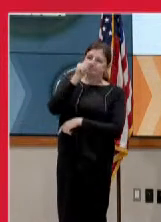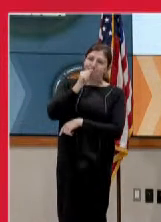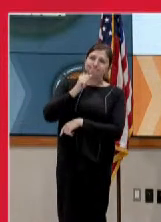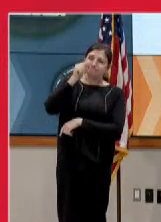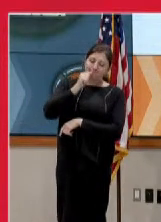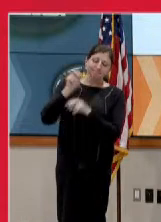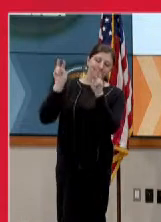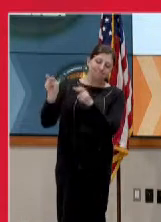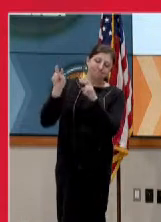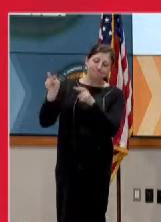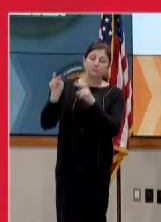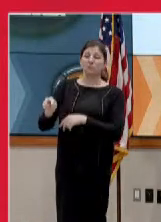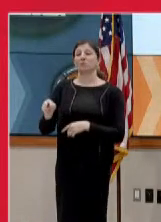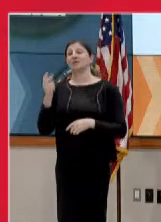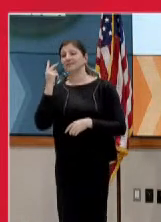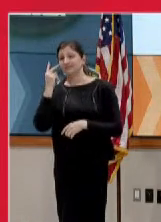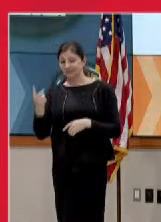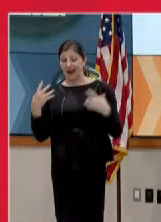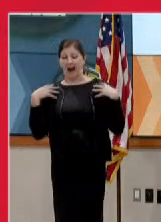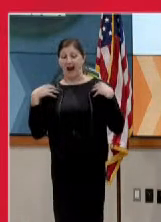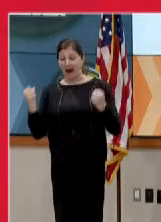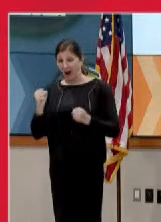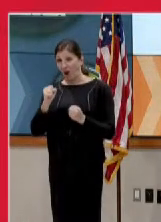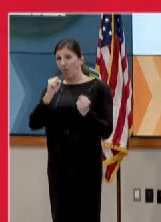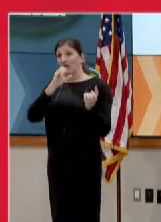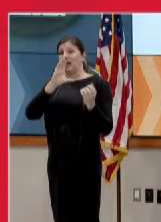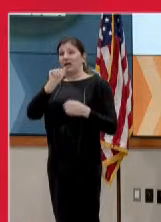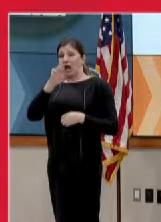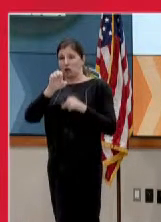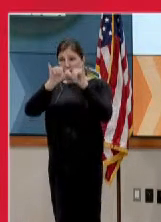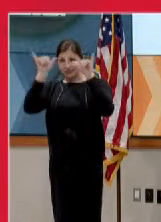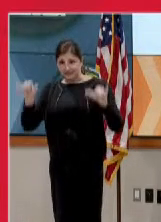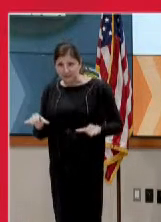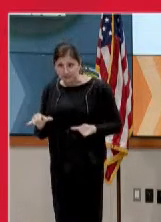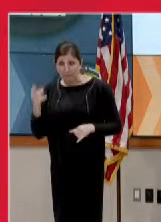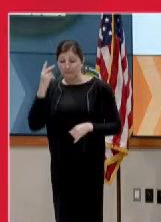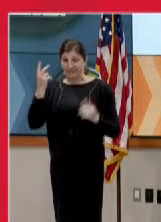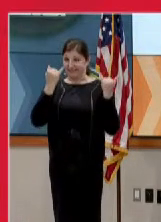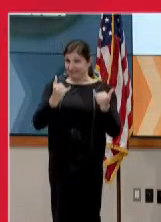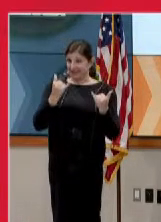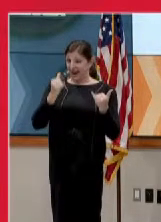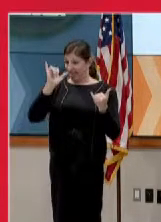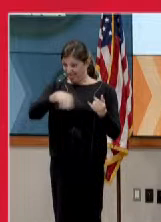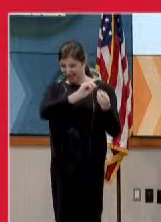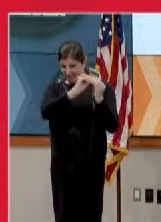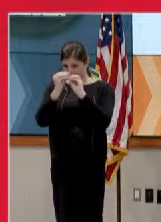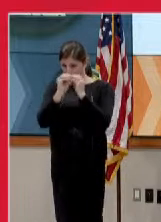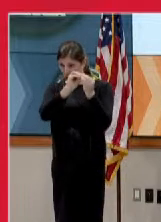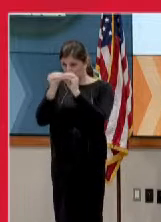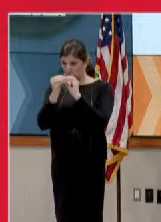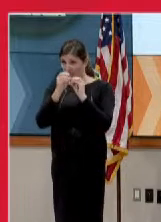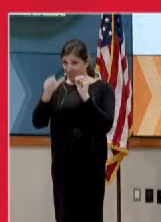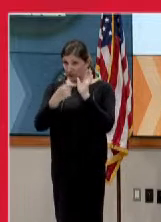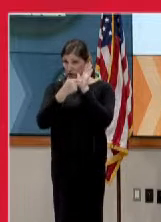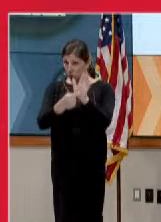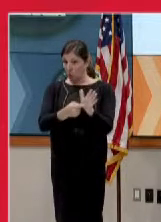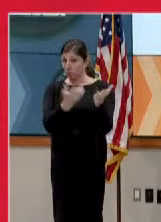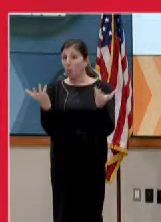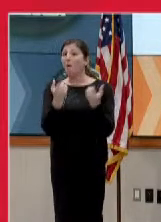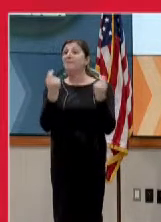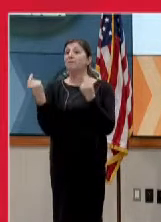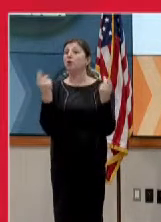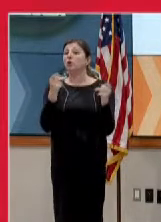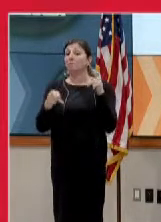we're seeing in the healthcare system or what we're seeing in our testing numbers, et cetera, that you're seeing today doesn't reflect today's activity. It actually